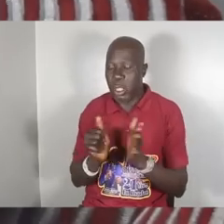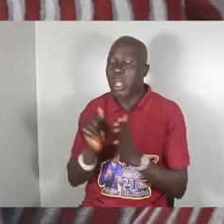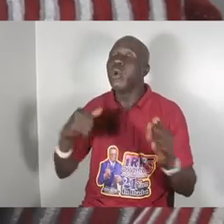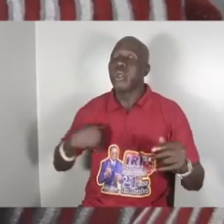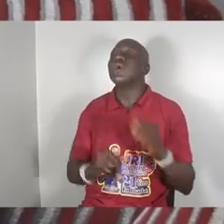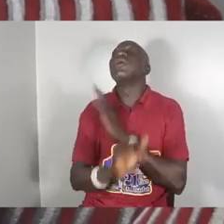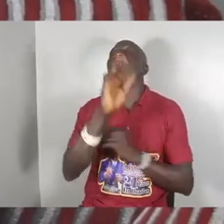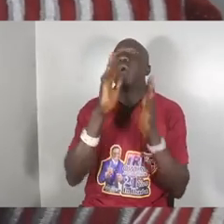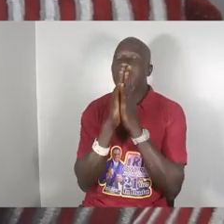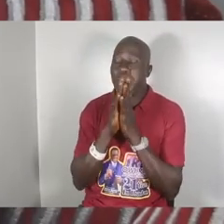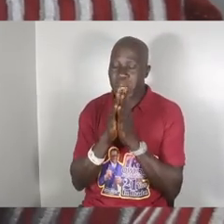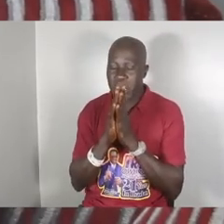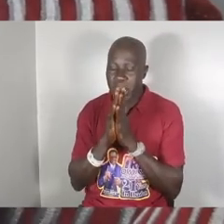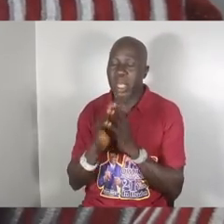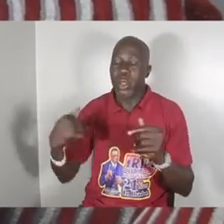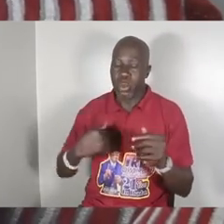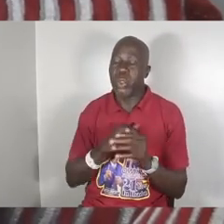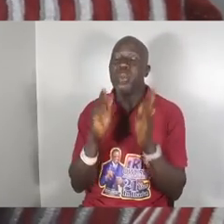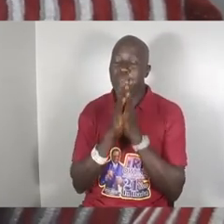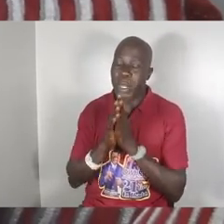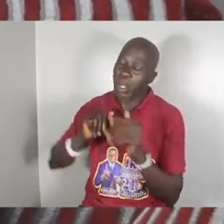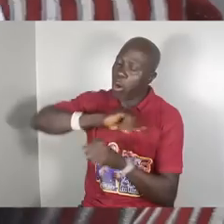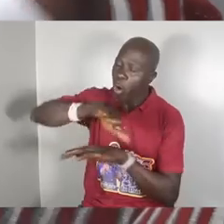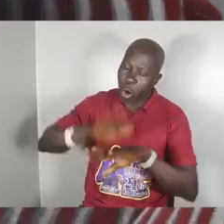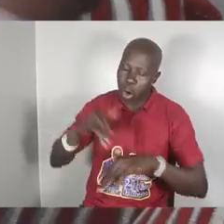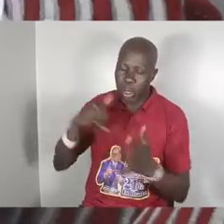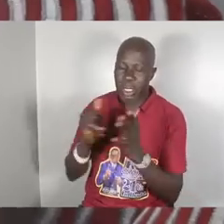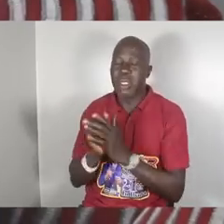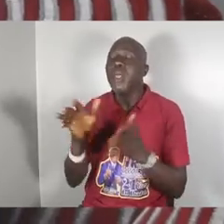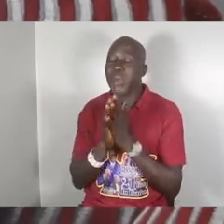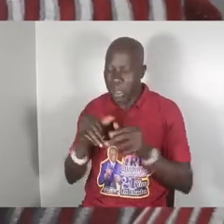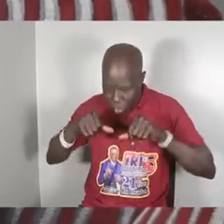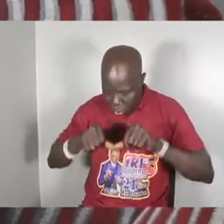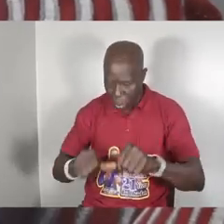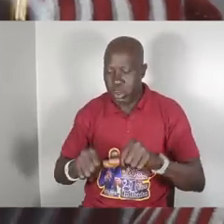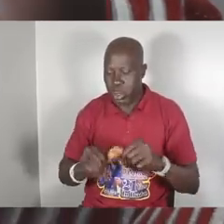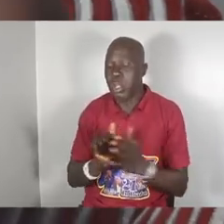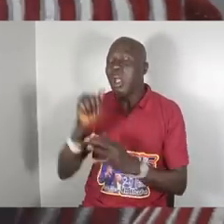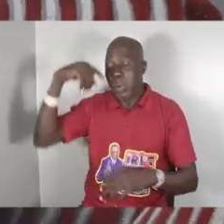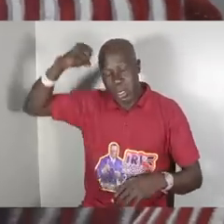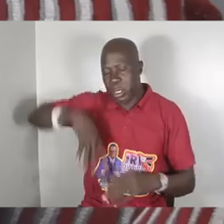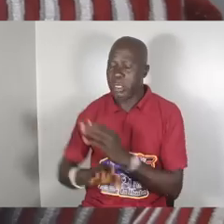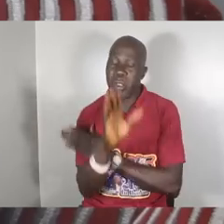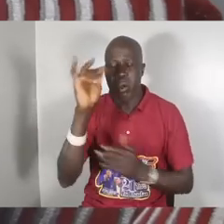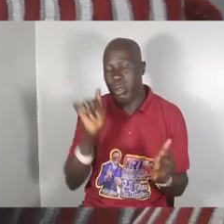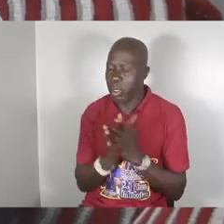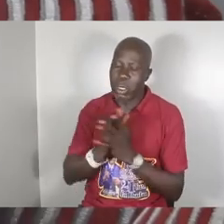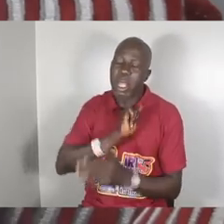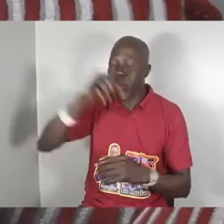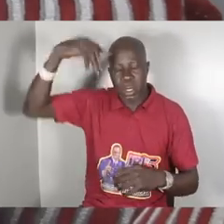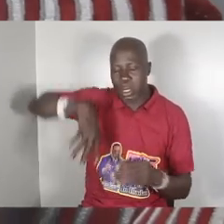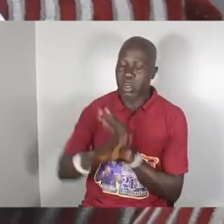not come back. The prayer God asked us to pray. I want it back. We have prayed it. I do not then test one. And the prayer proceeds. Man like bar alone. But by the grace of